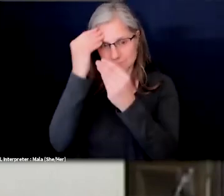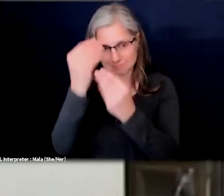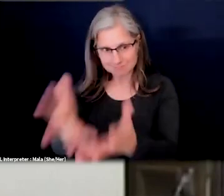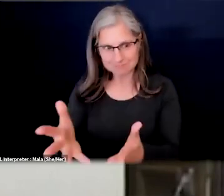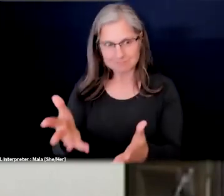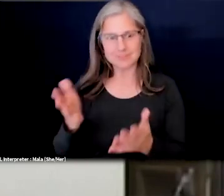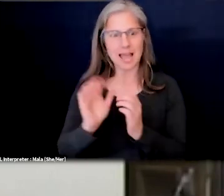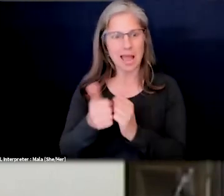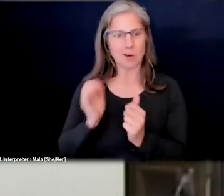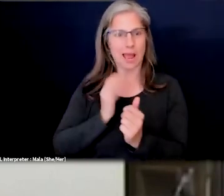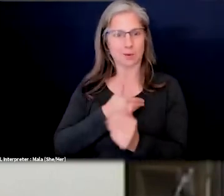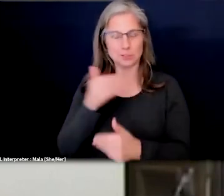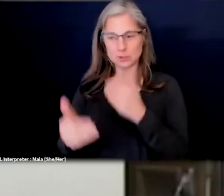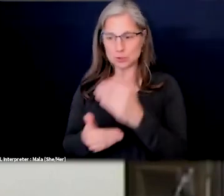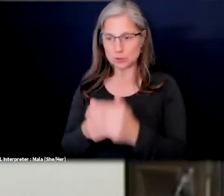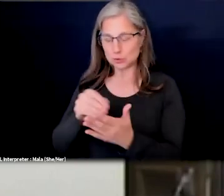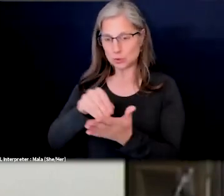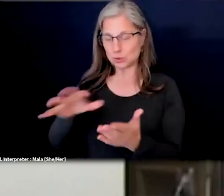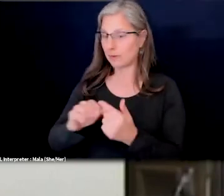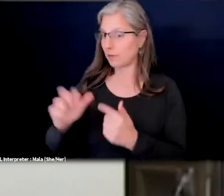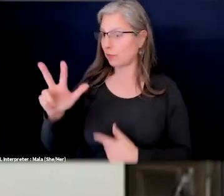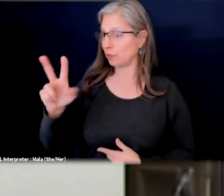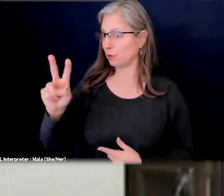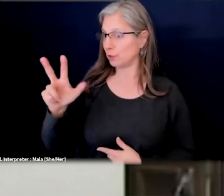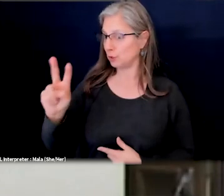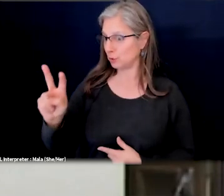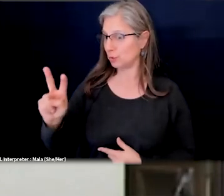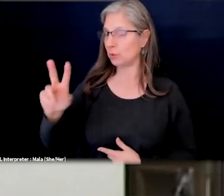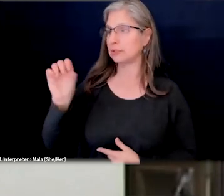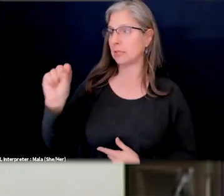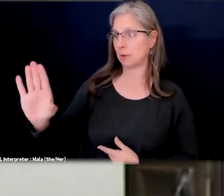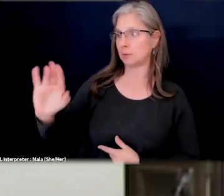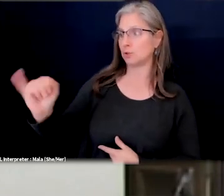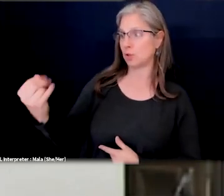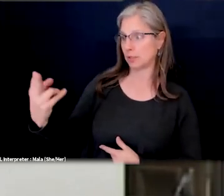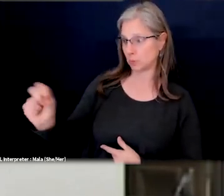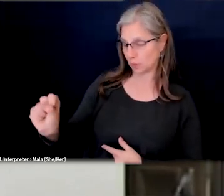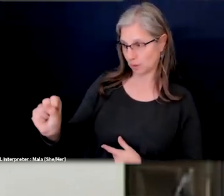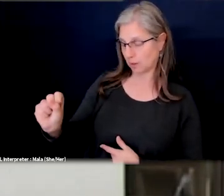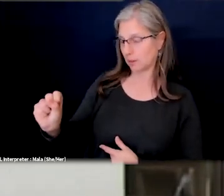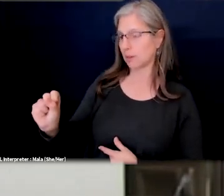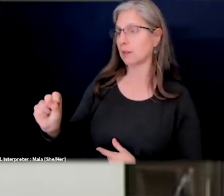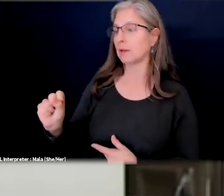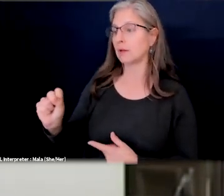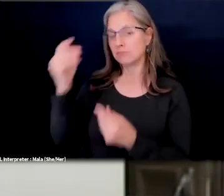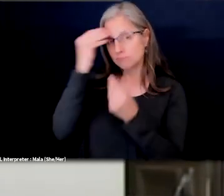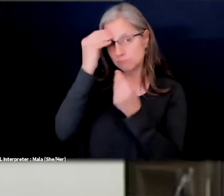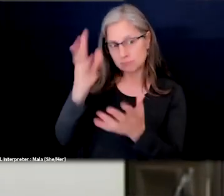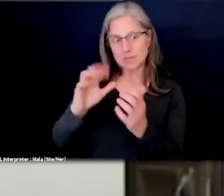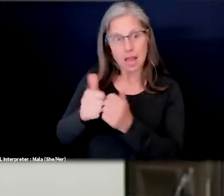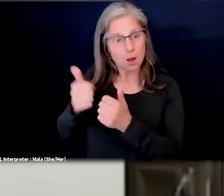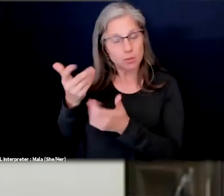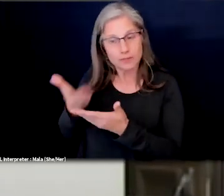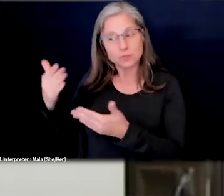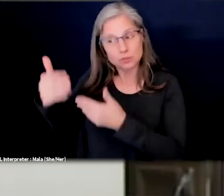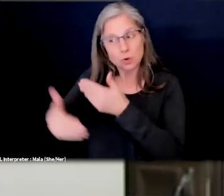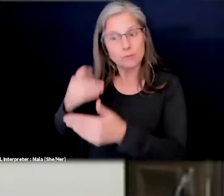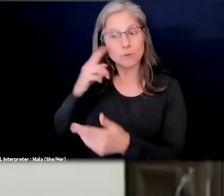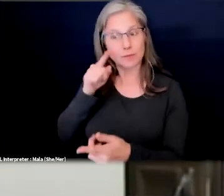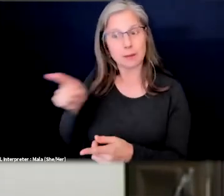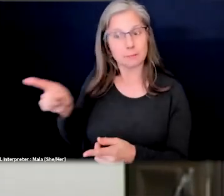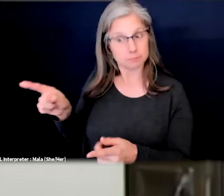our students, we have 32 students at Santa Barbara Junior High School, and let you know how things are going for them,